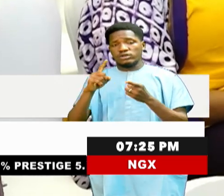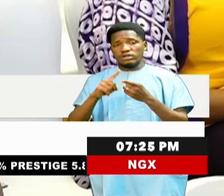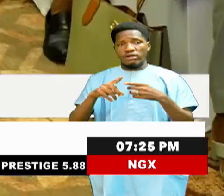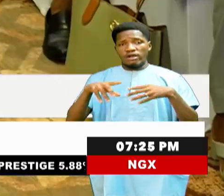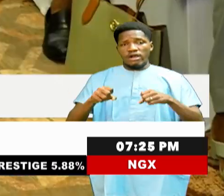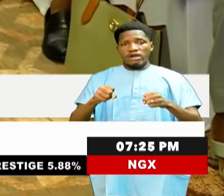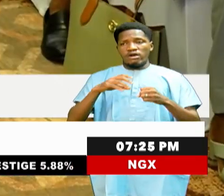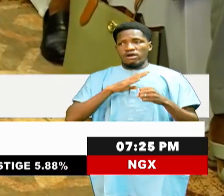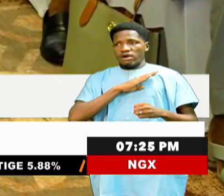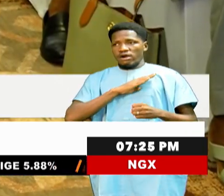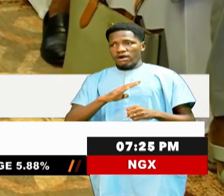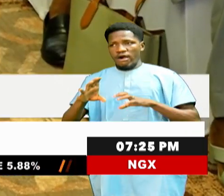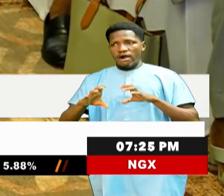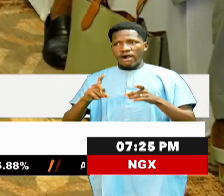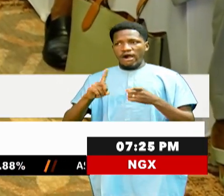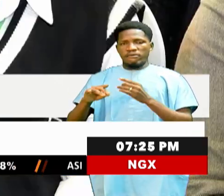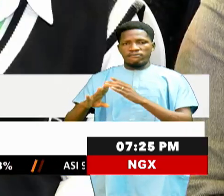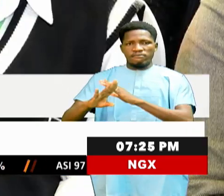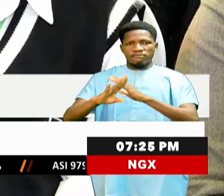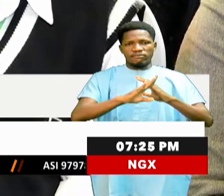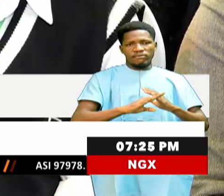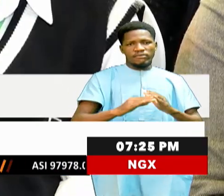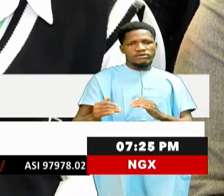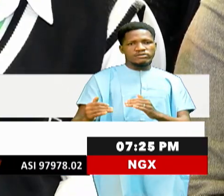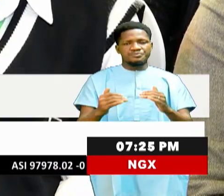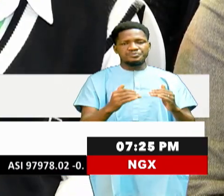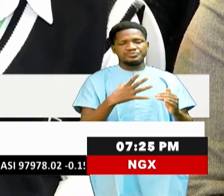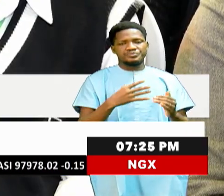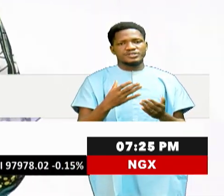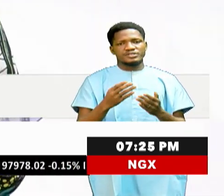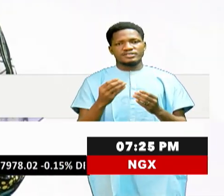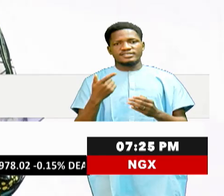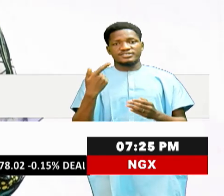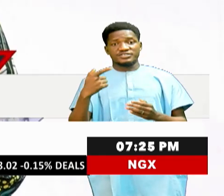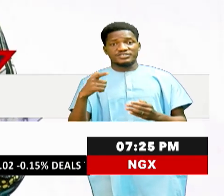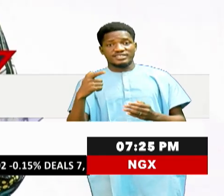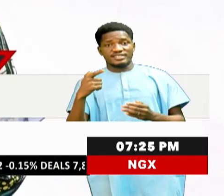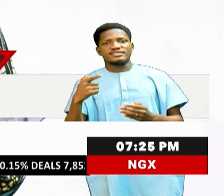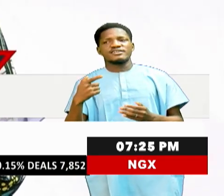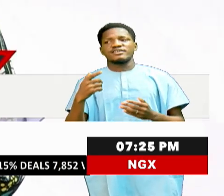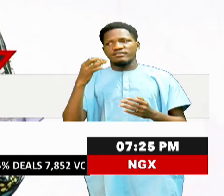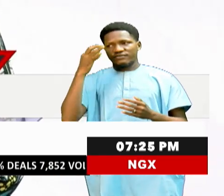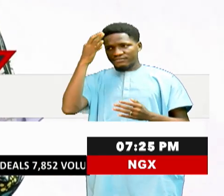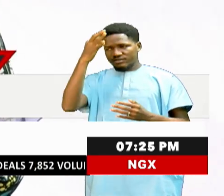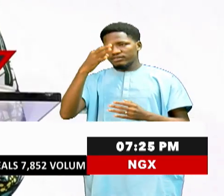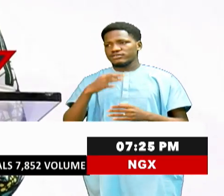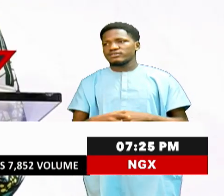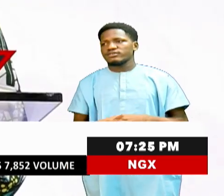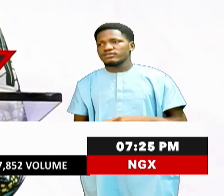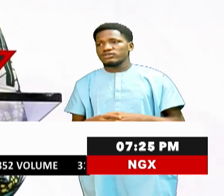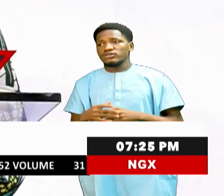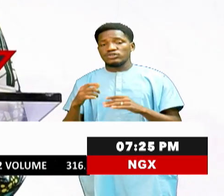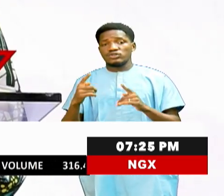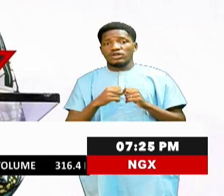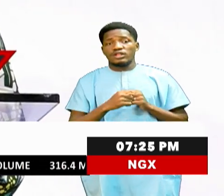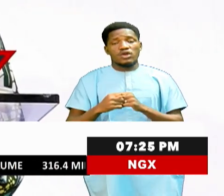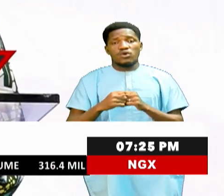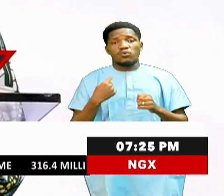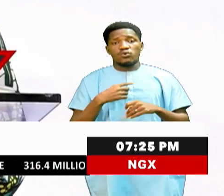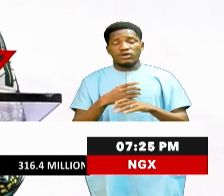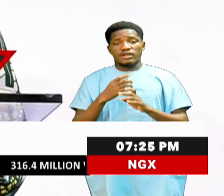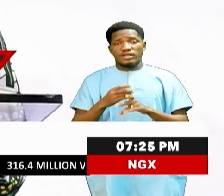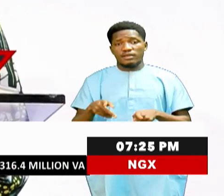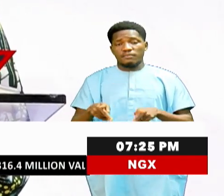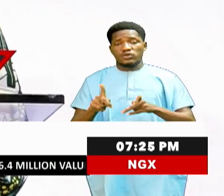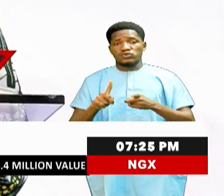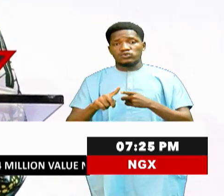actions that will secure a just and greener future. Together we can chart a path towards sustainable development and